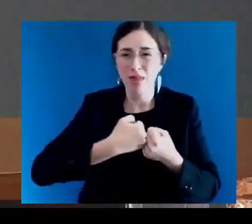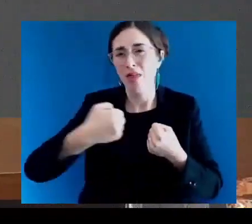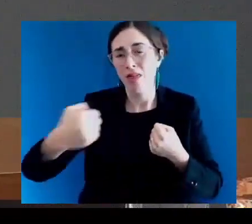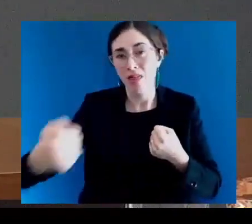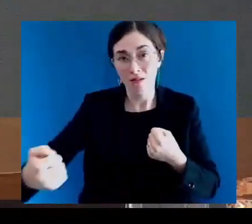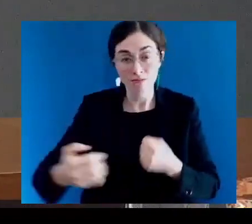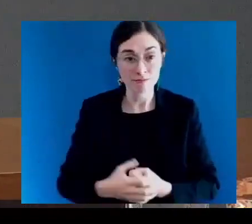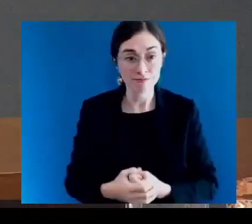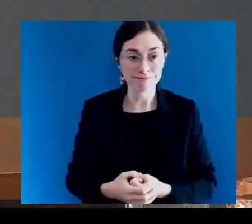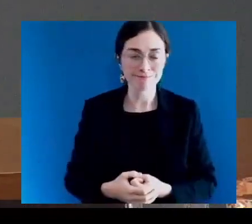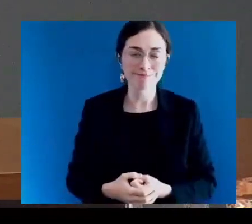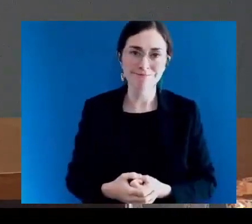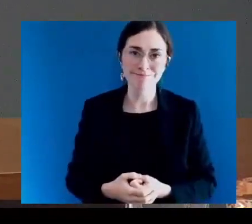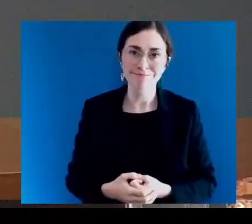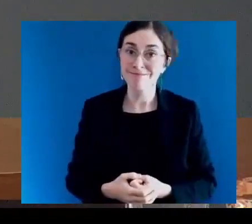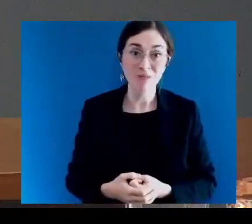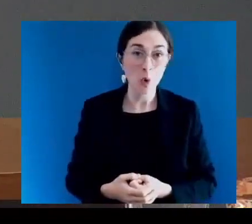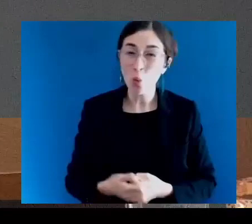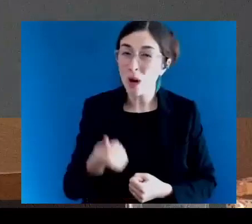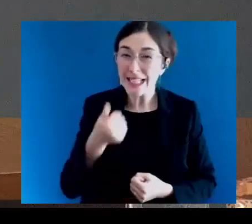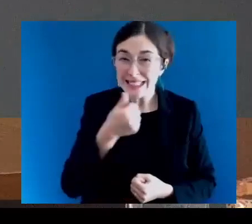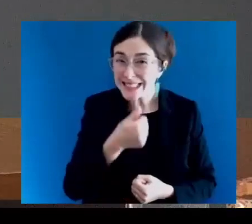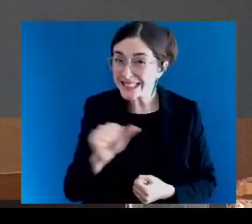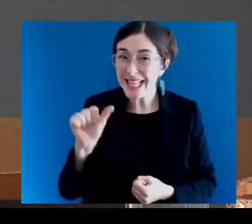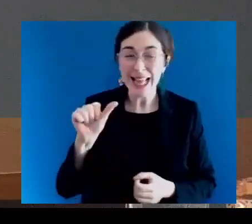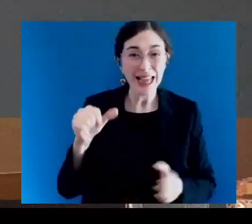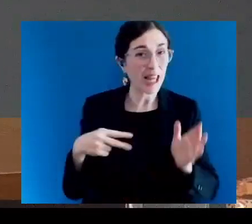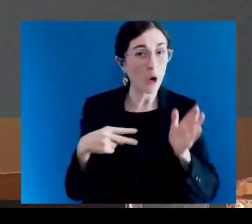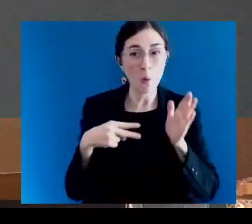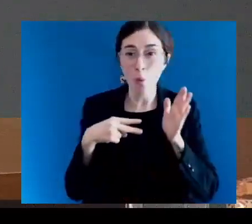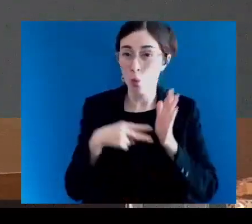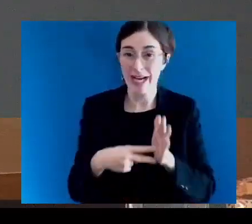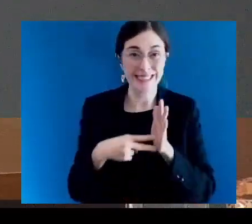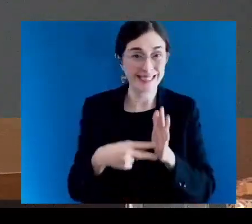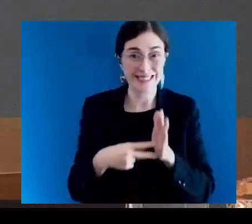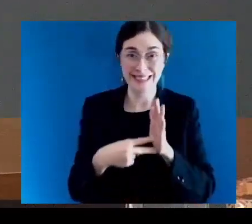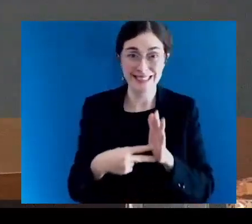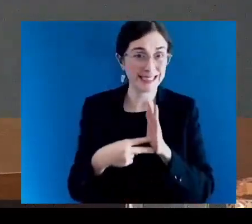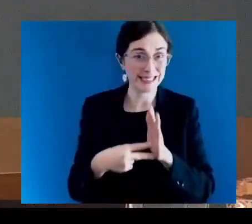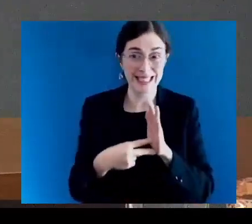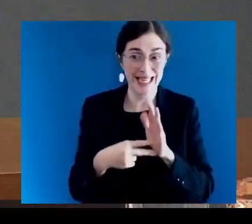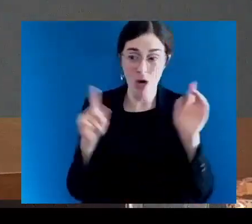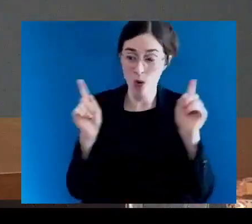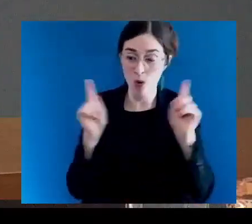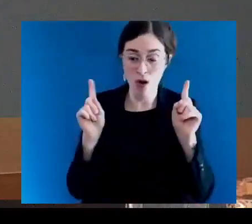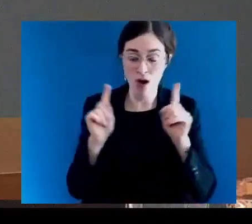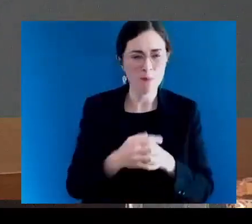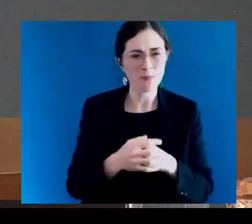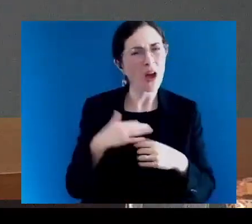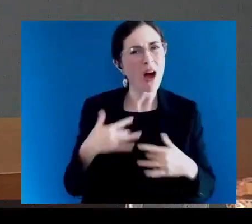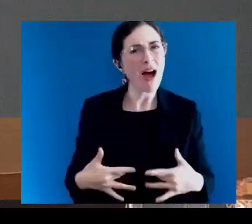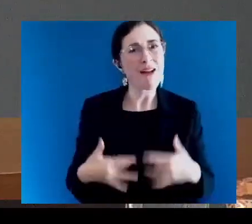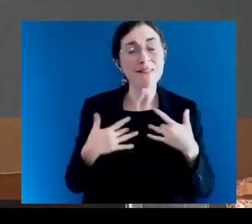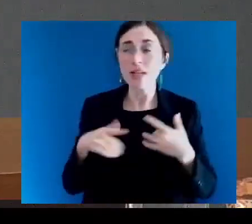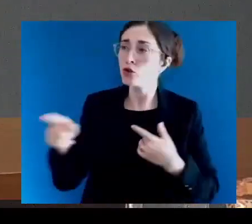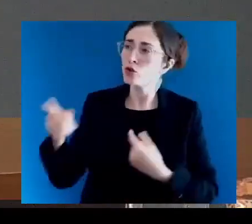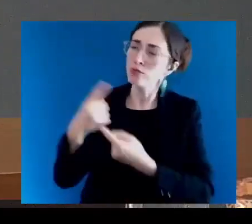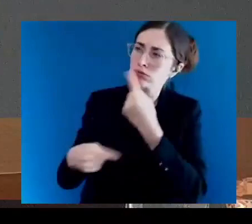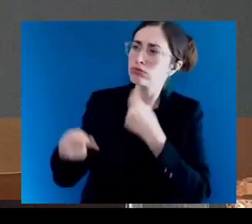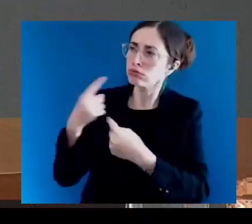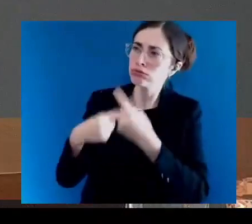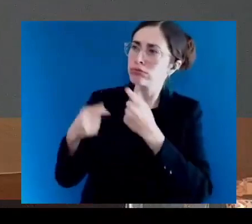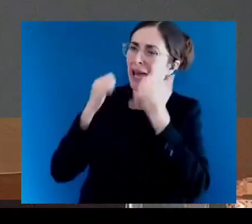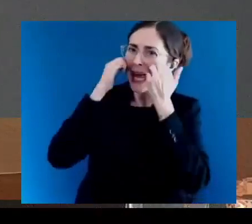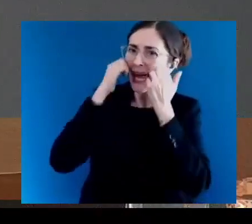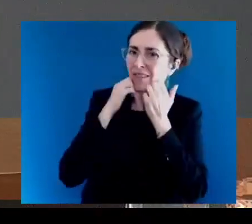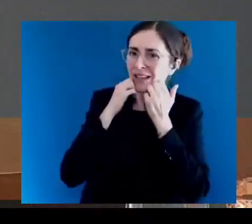Mr. North pointed out, we're still waiting. And I feel like hearing all the evidence that there's these little